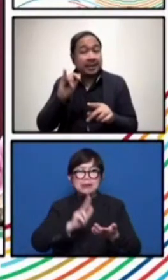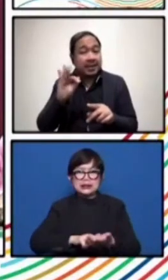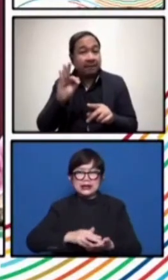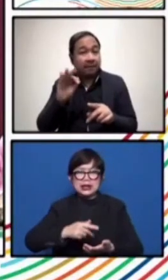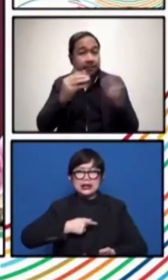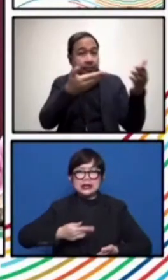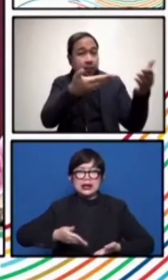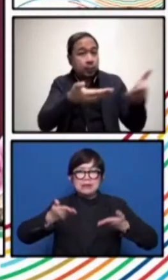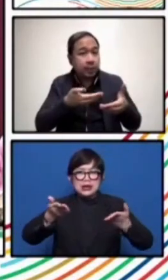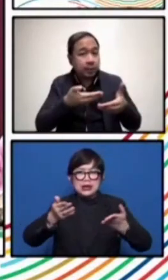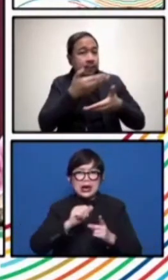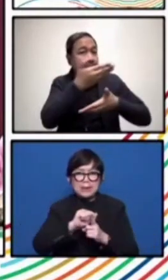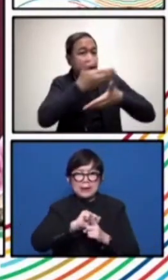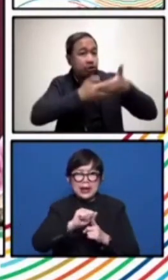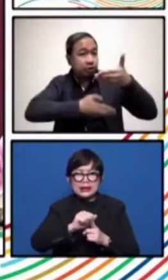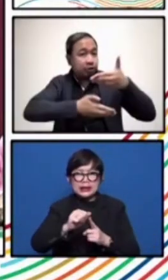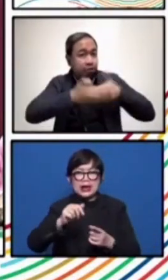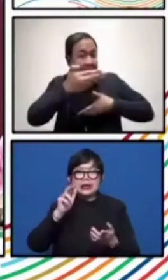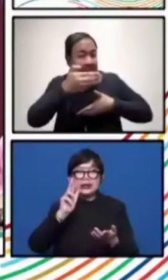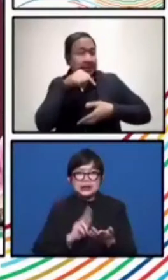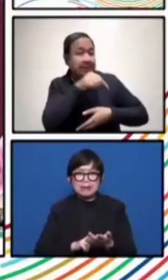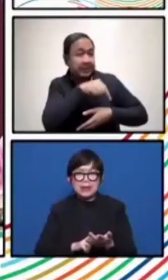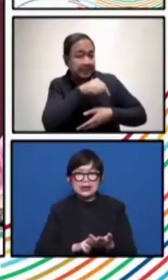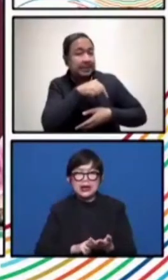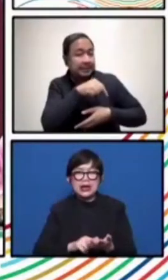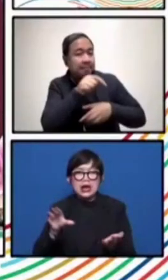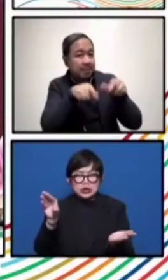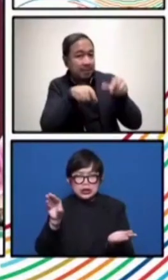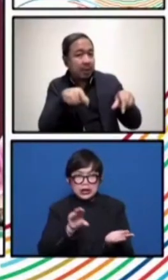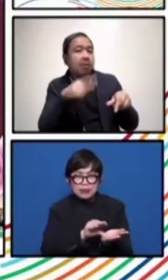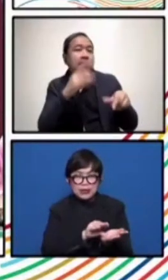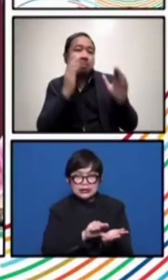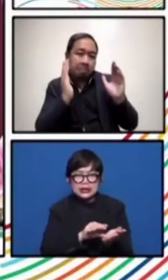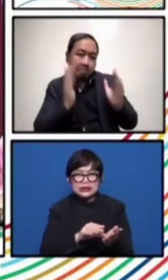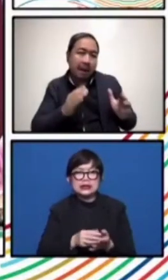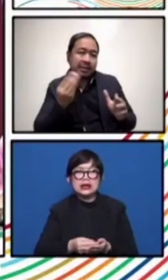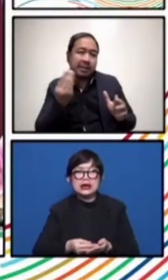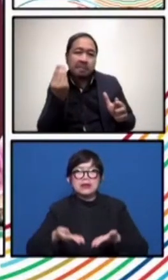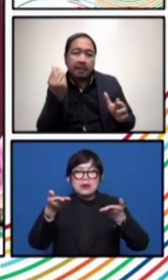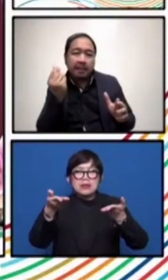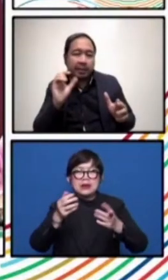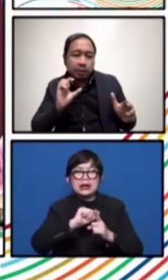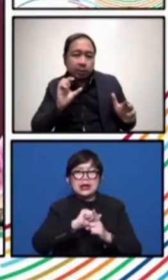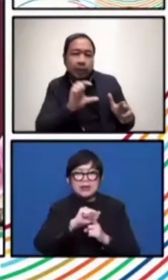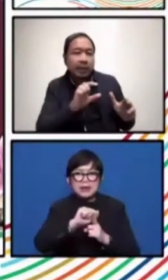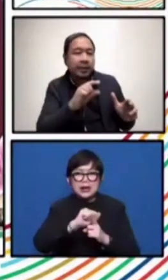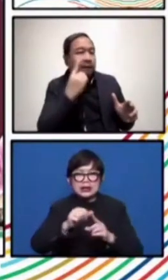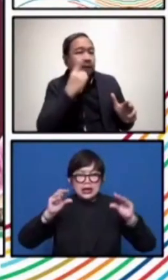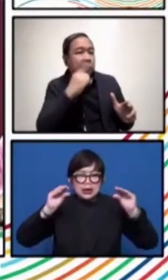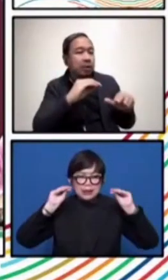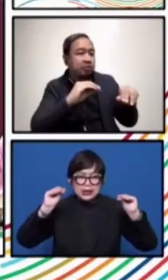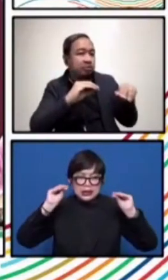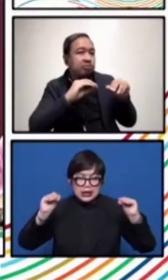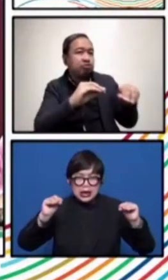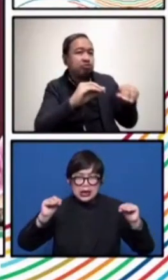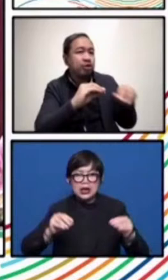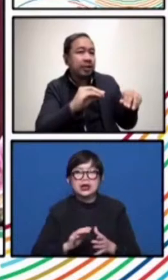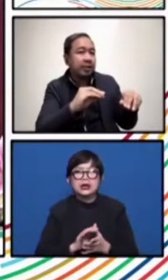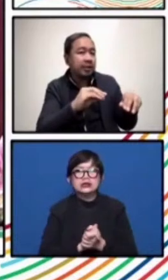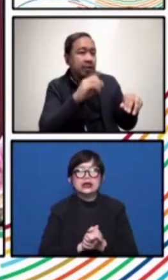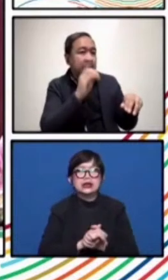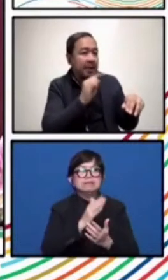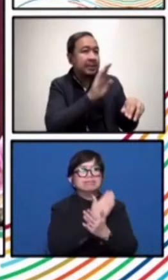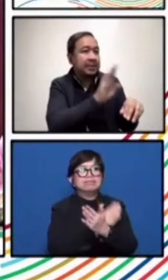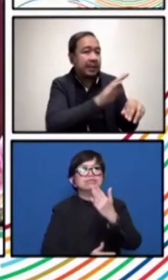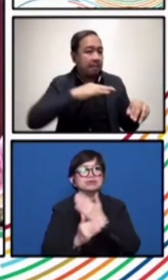required in training in Skilling in ensuring that people reach the Merit levels but beyond that it has to be Merit